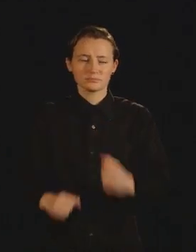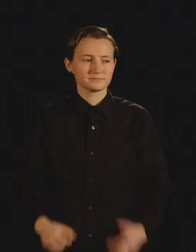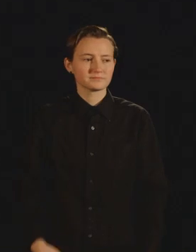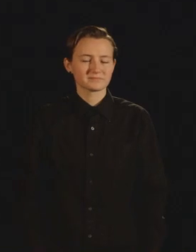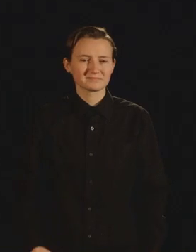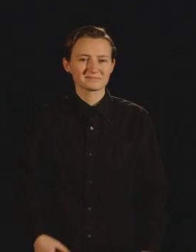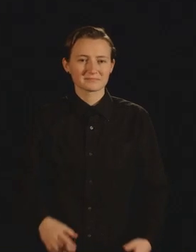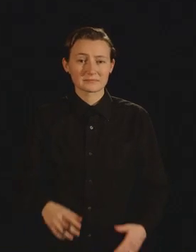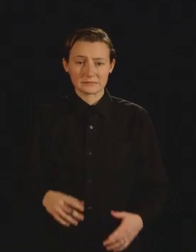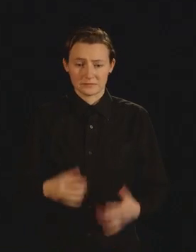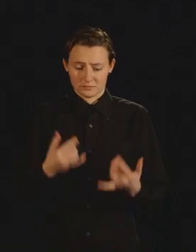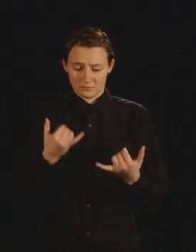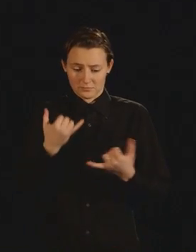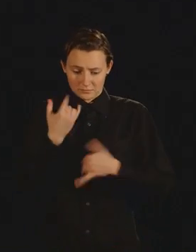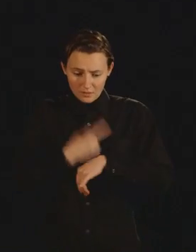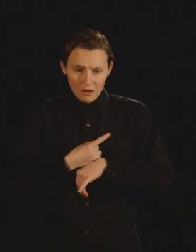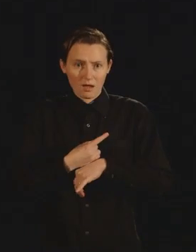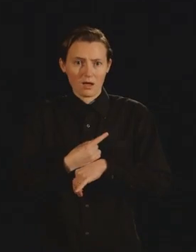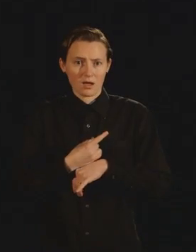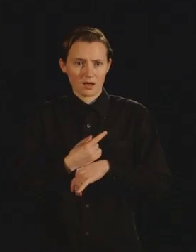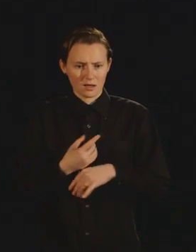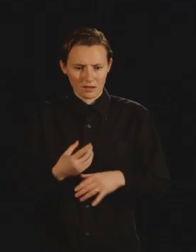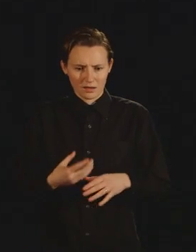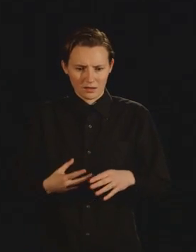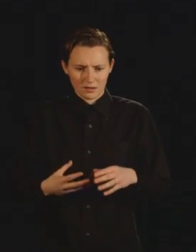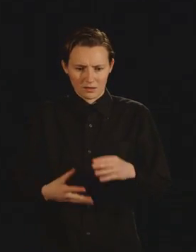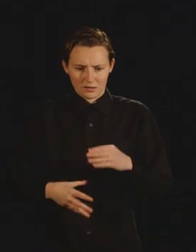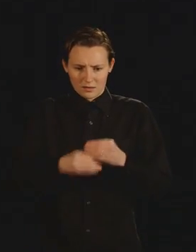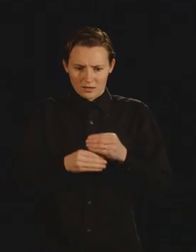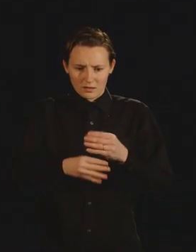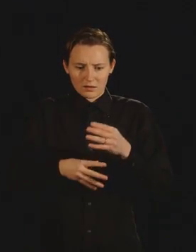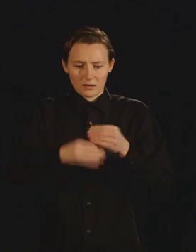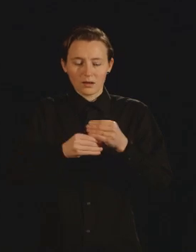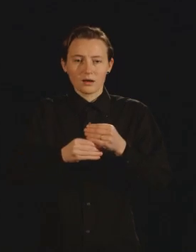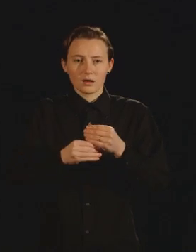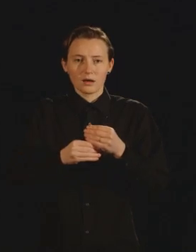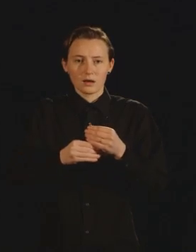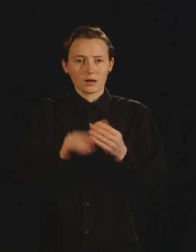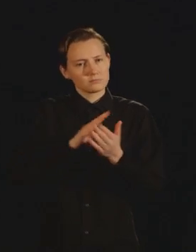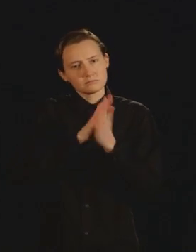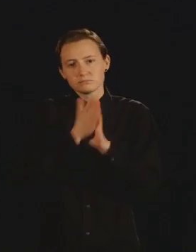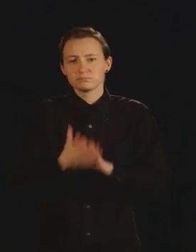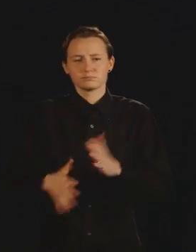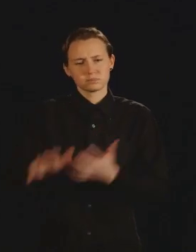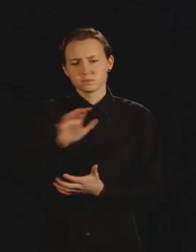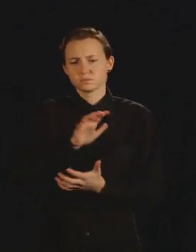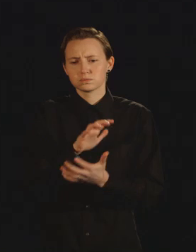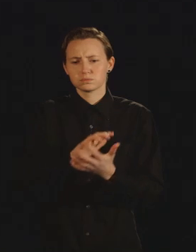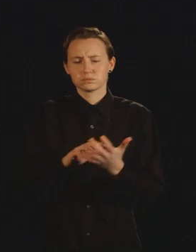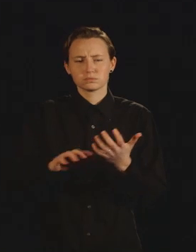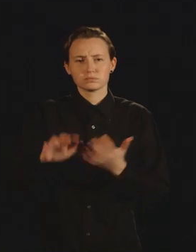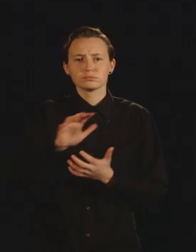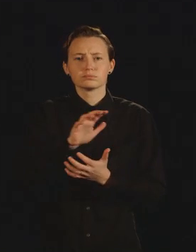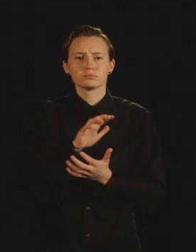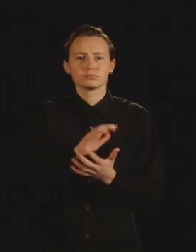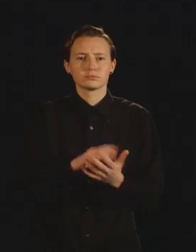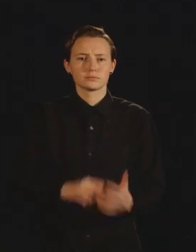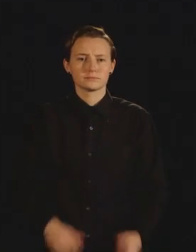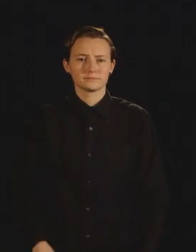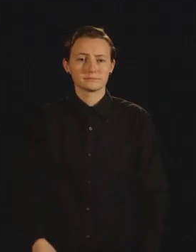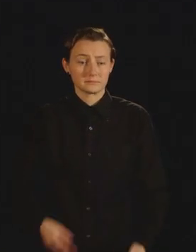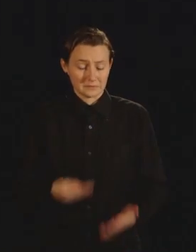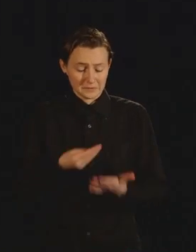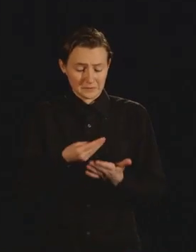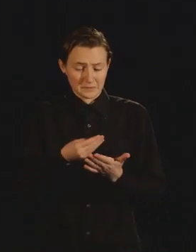today's world, things become confusing and hard quickly. For example, as more women become the primary